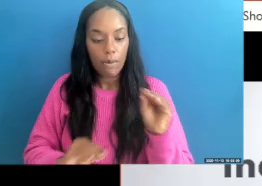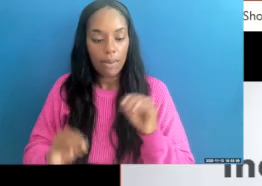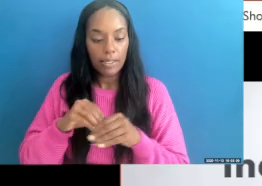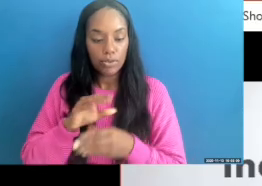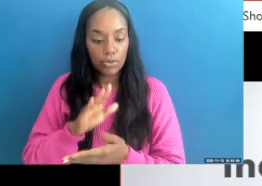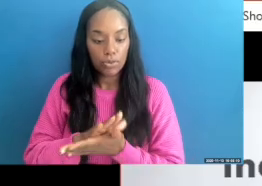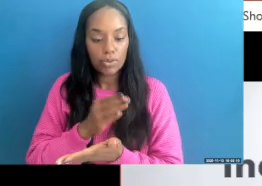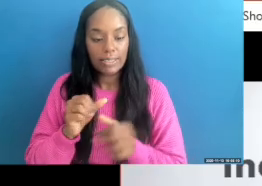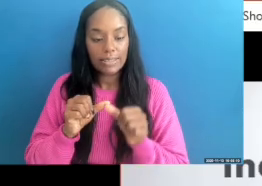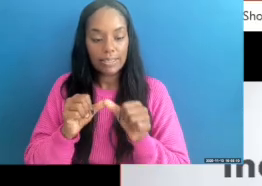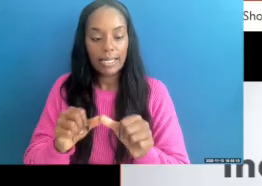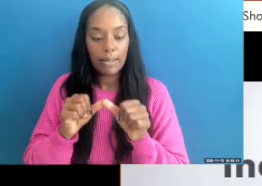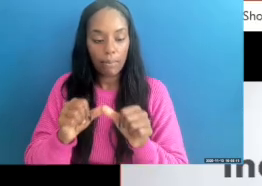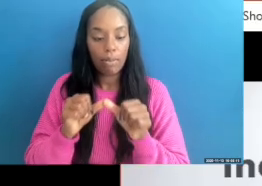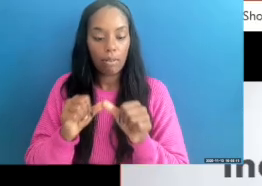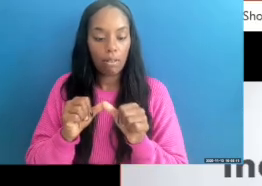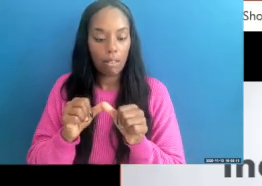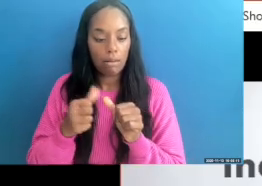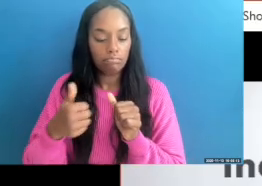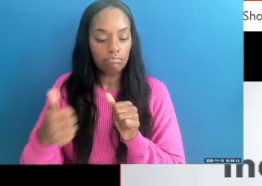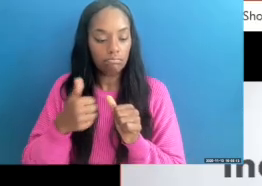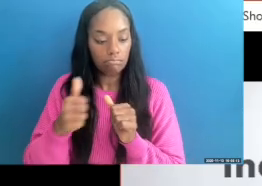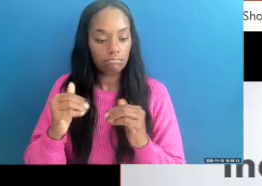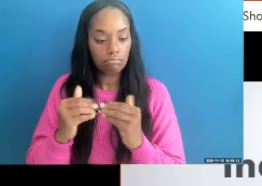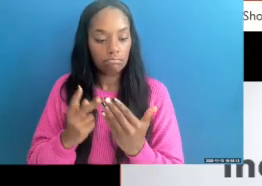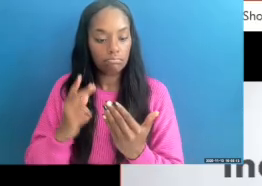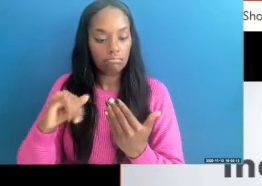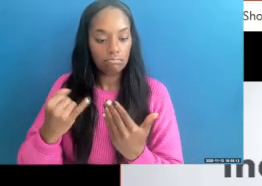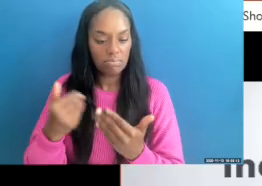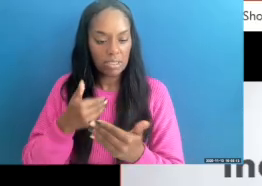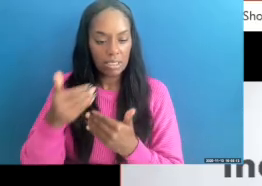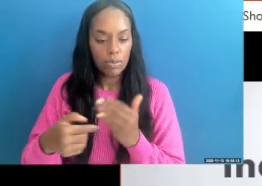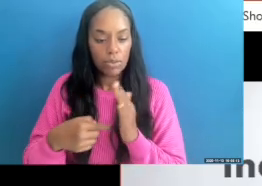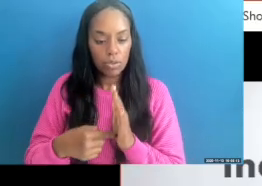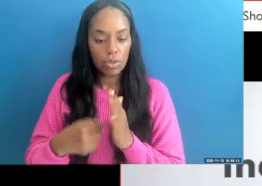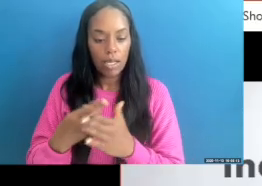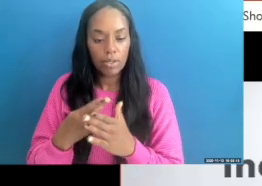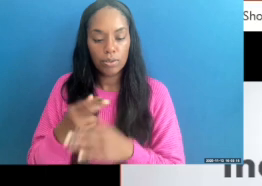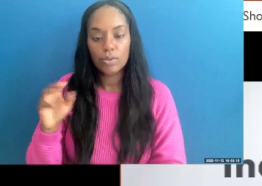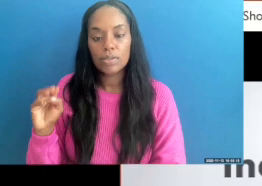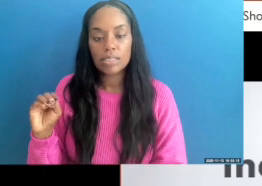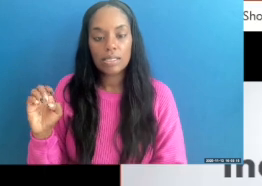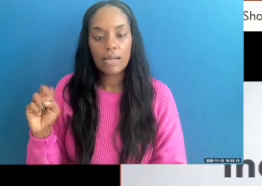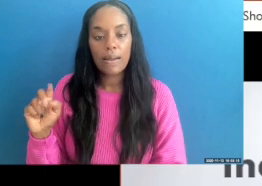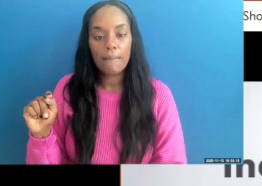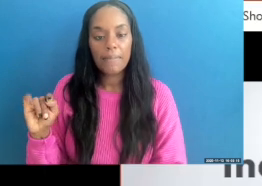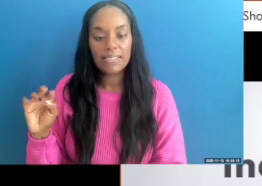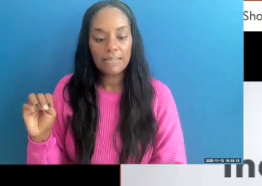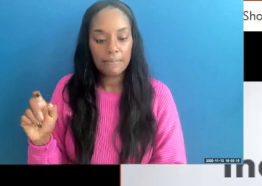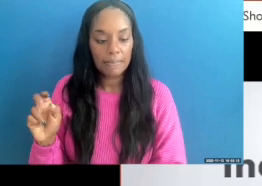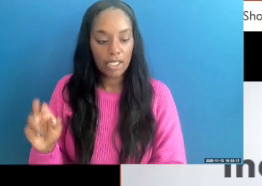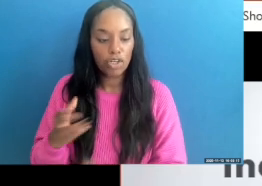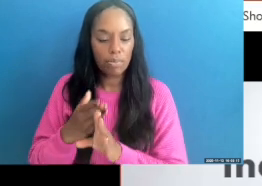Equity Project. Next, we'll show you how to use Mentimeter before launching our first question. I'll hand it over to Robert.